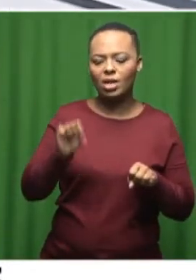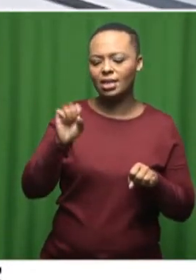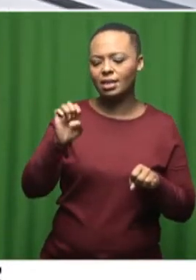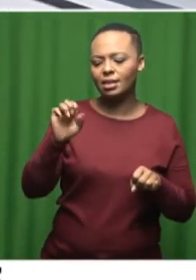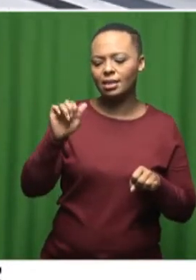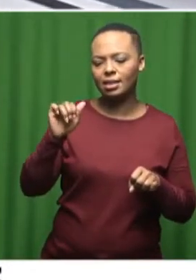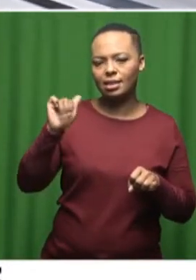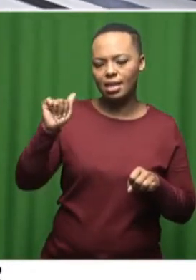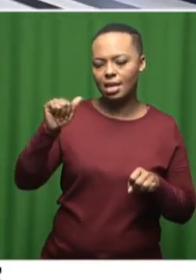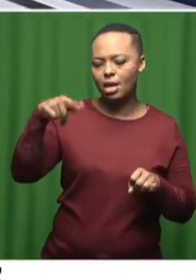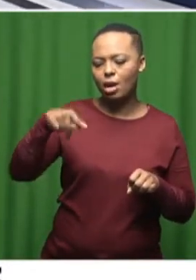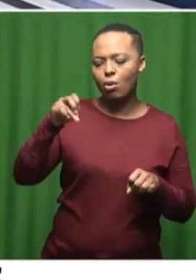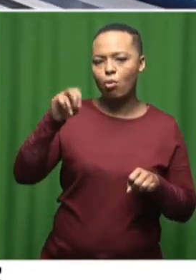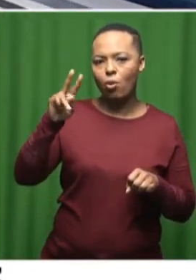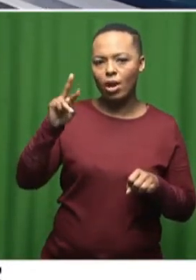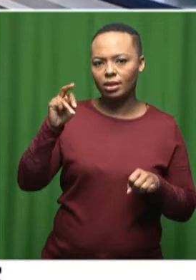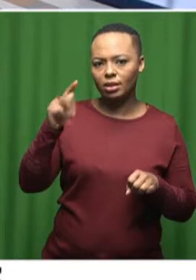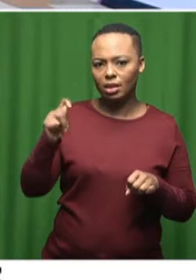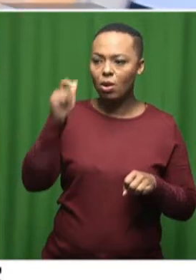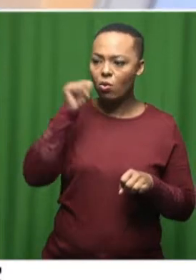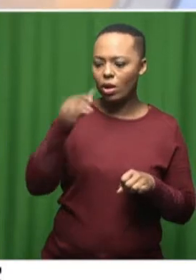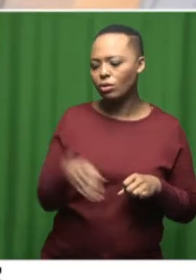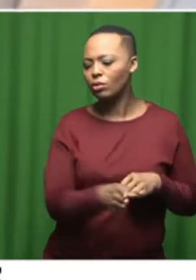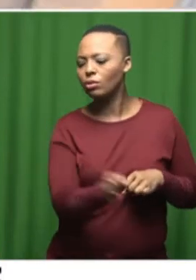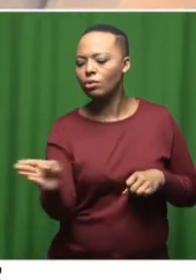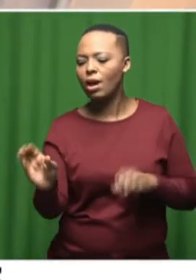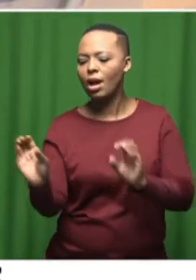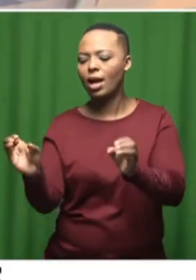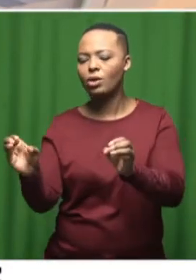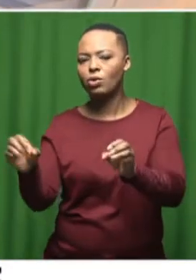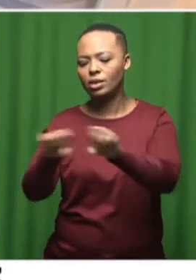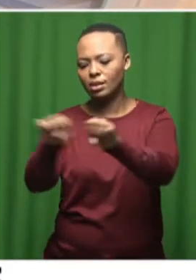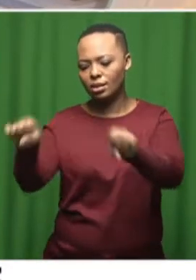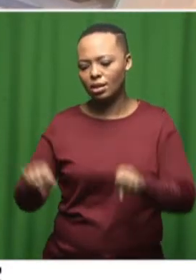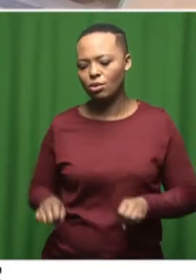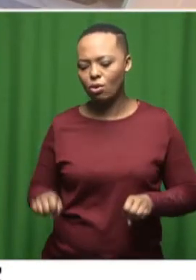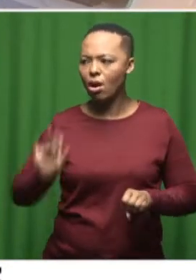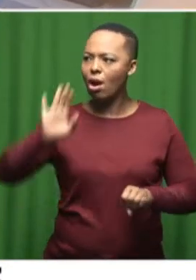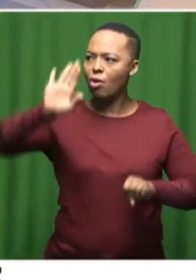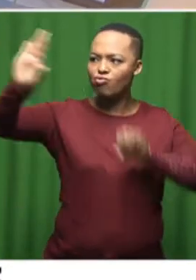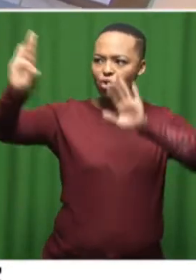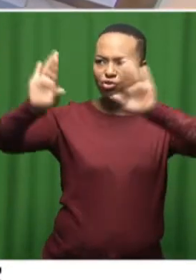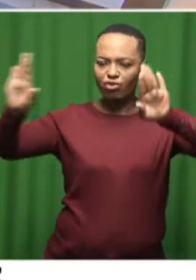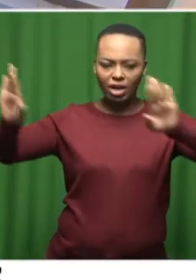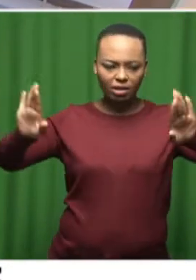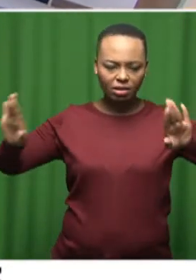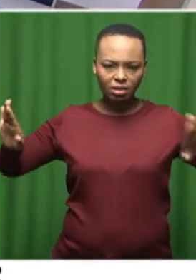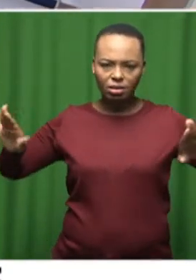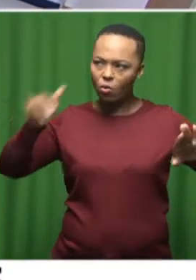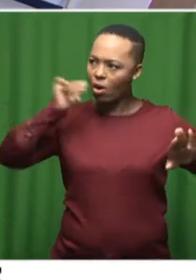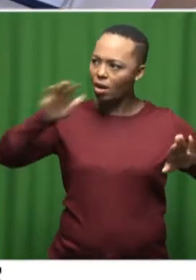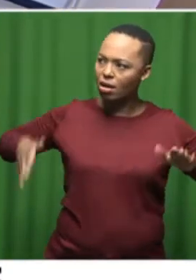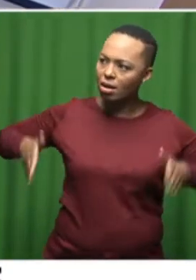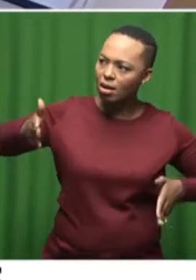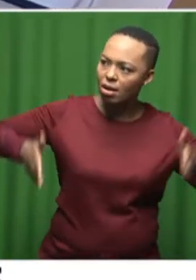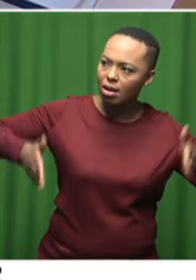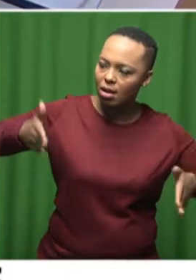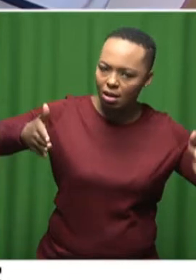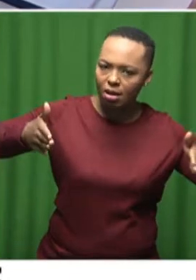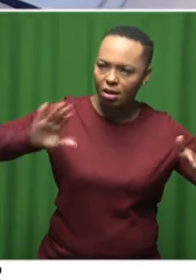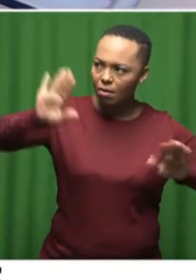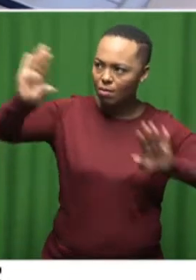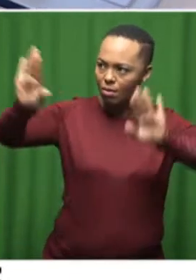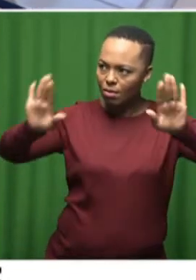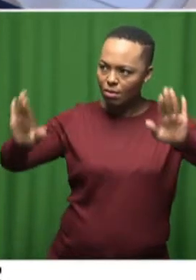radio studios, there are these beautiful portraits on the wall. And every time I go there, I actually